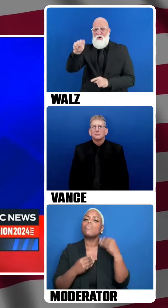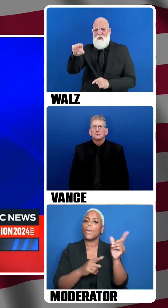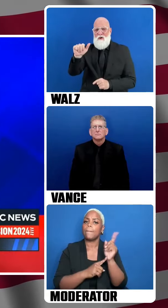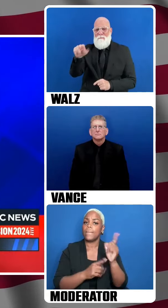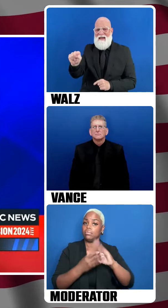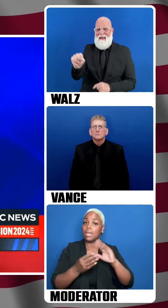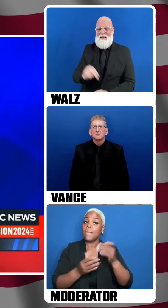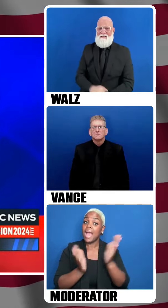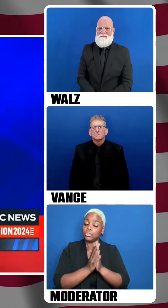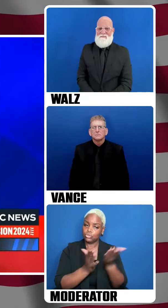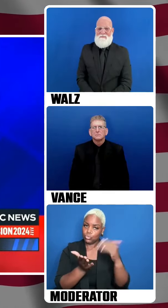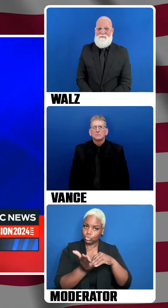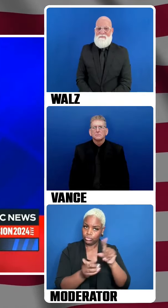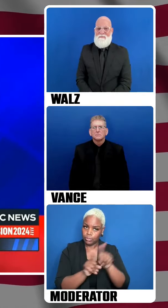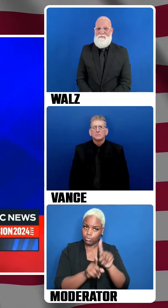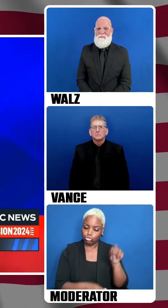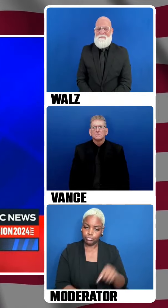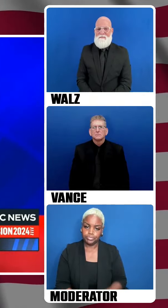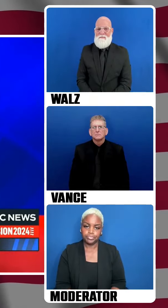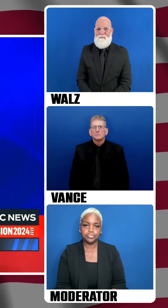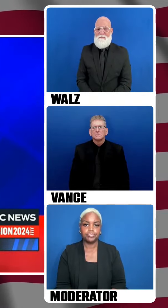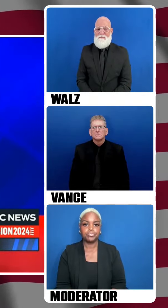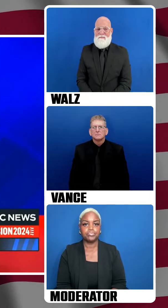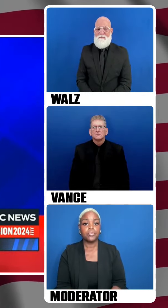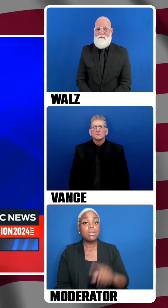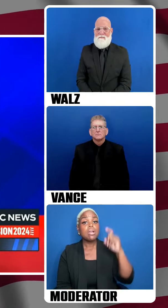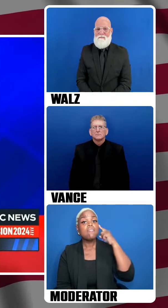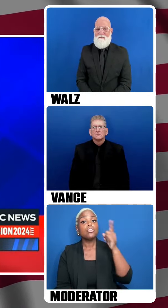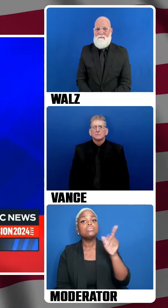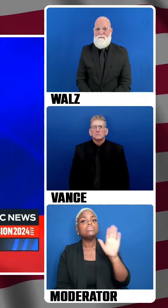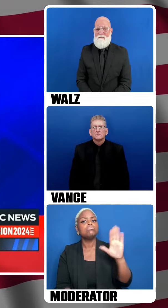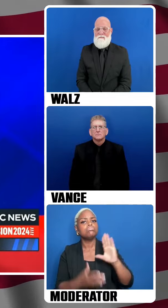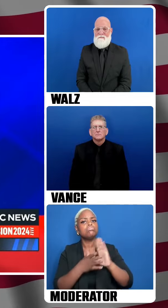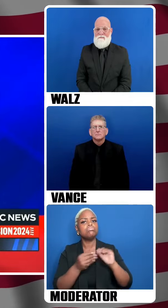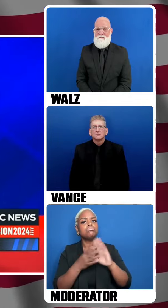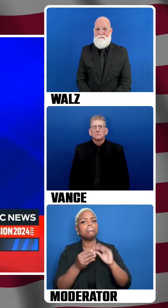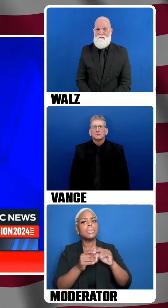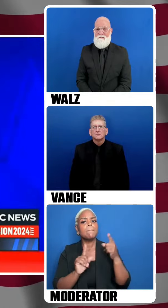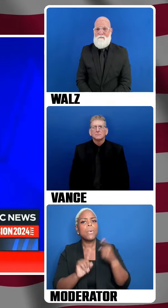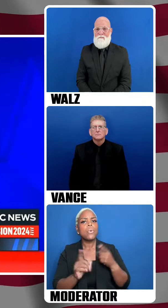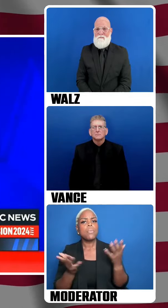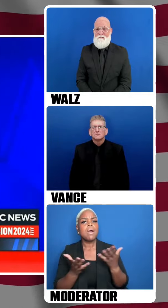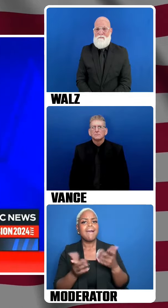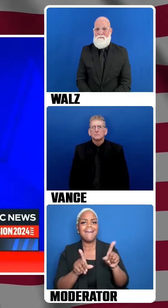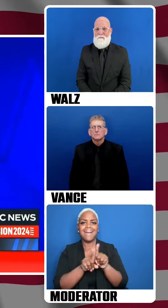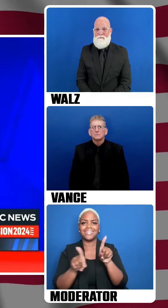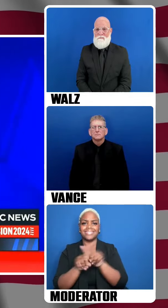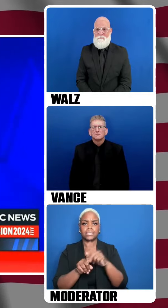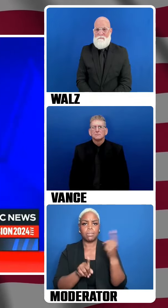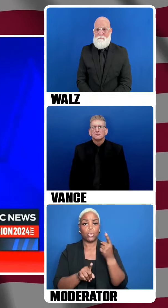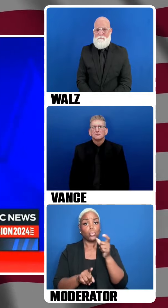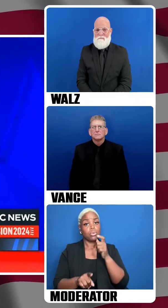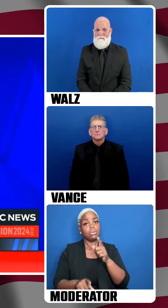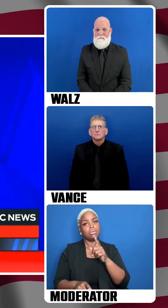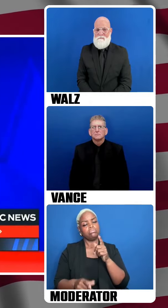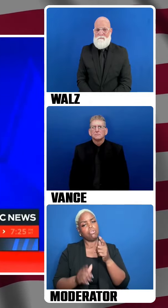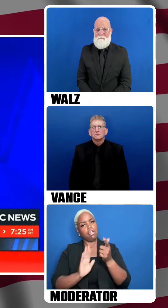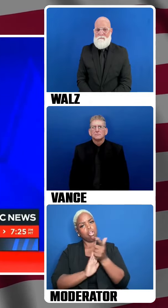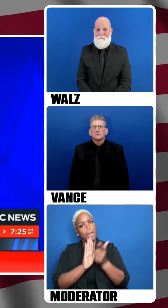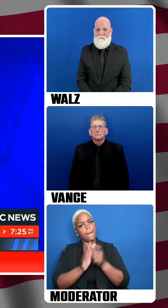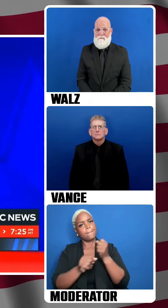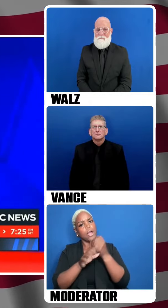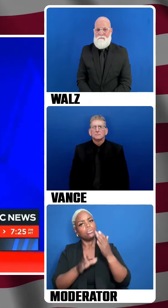The governor has made the point, and I think as a sitting lawmaker, you know that Congress controls the purse strings and any